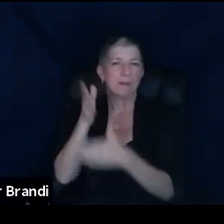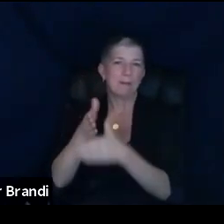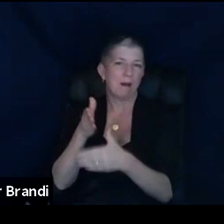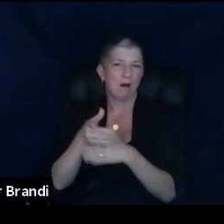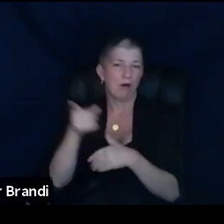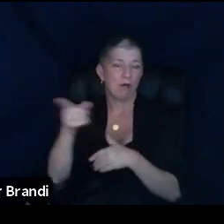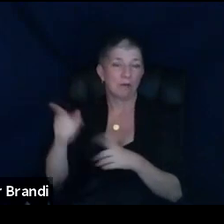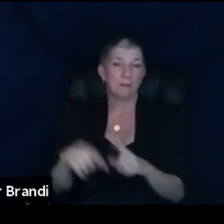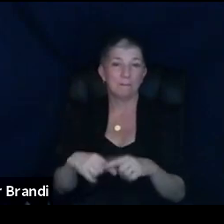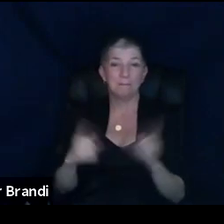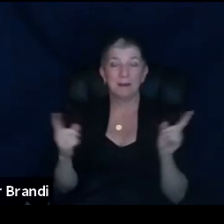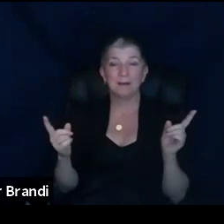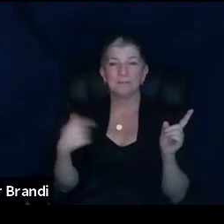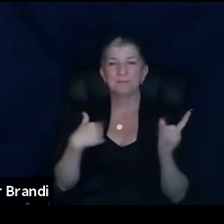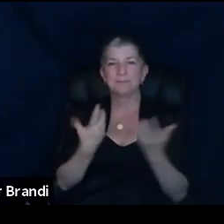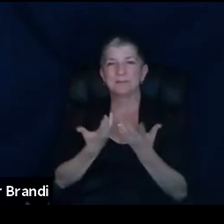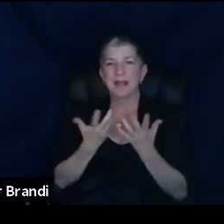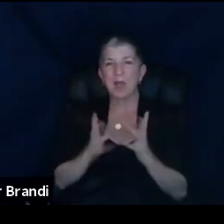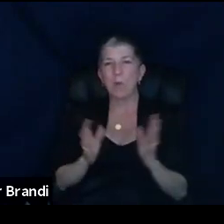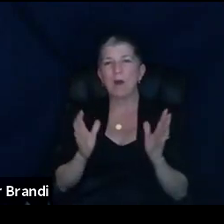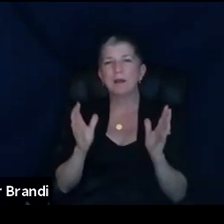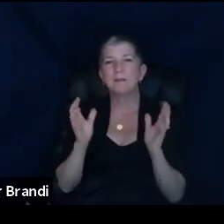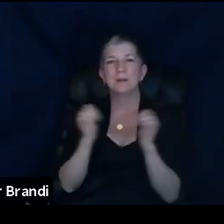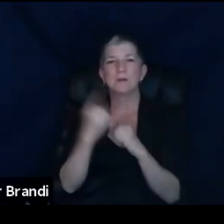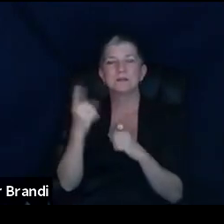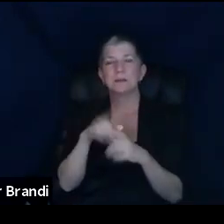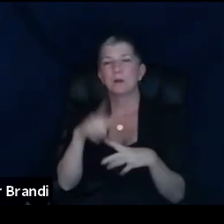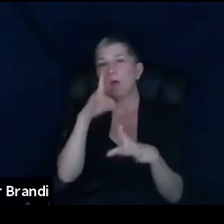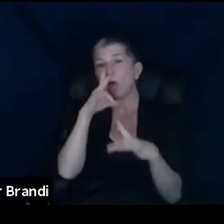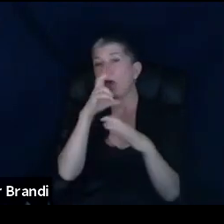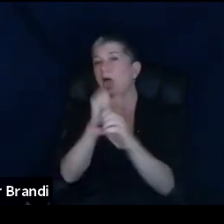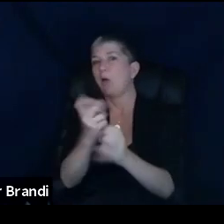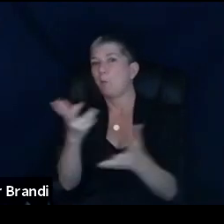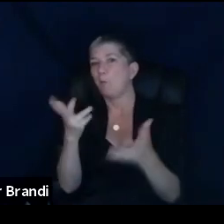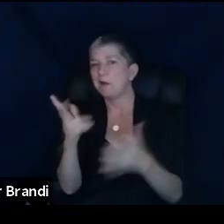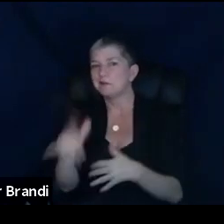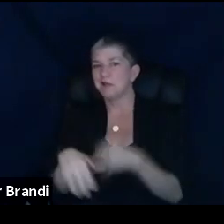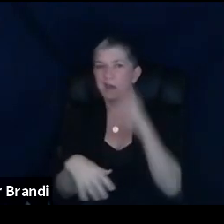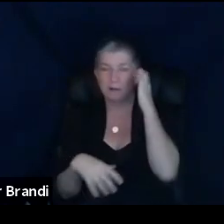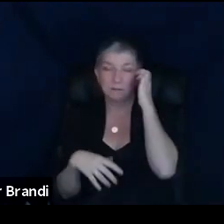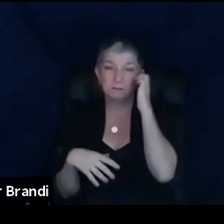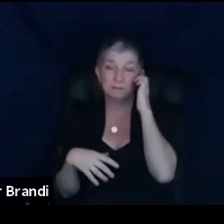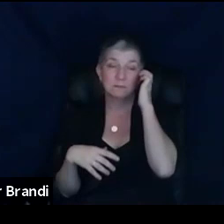but I don't necessarily want to be with someone who is attracted to that.